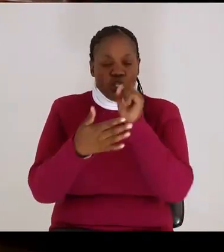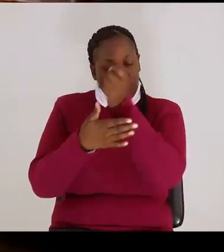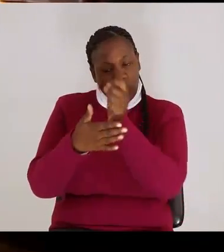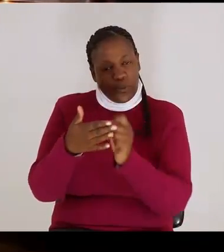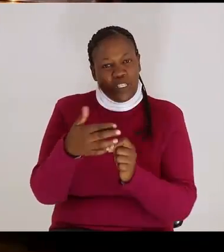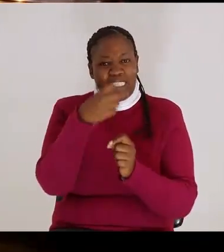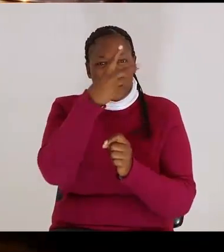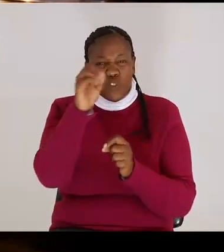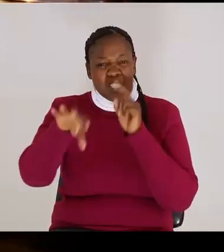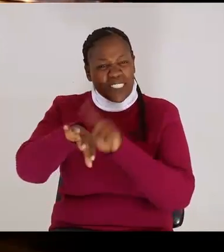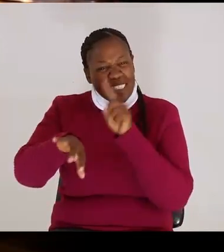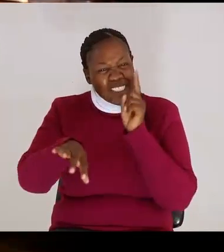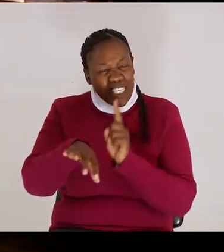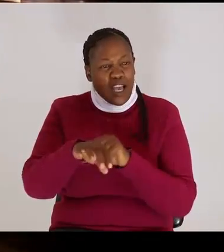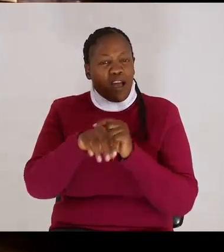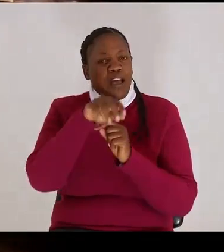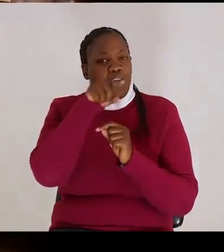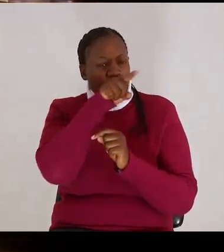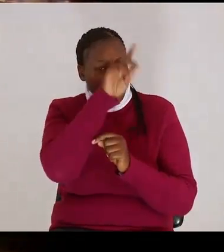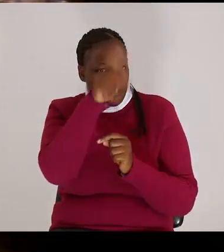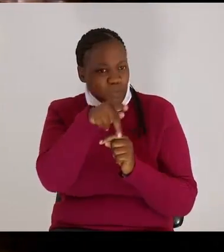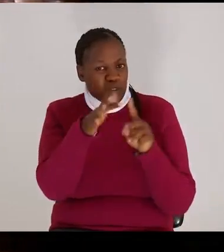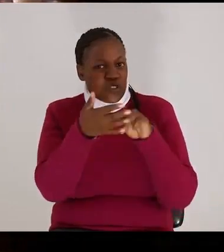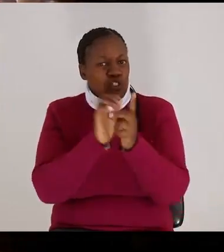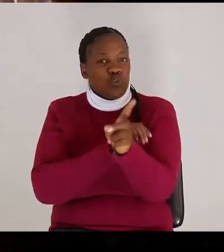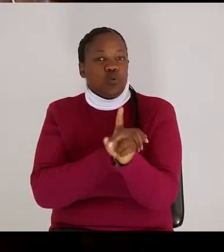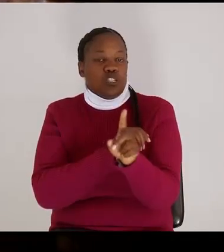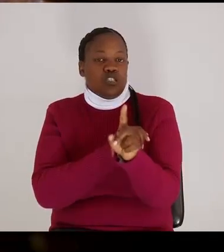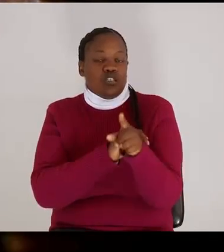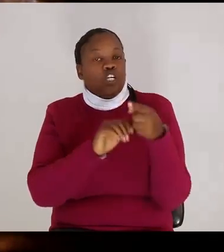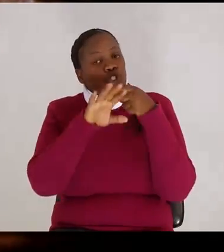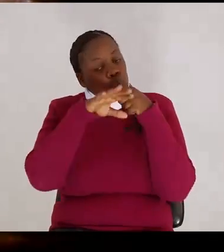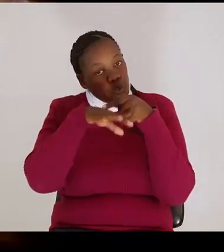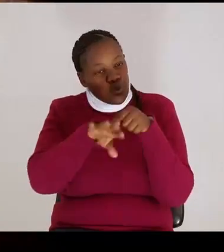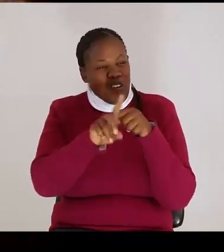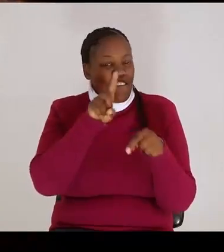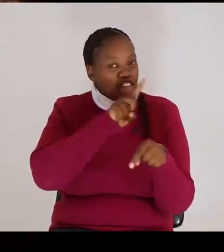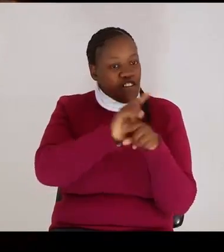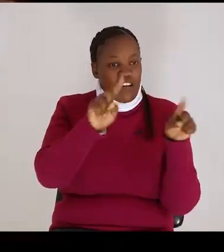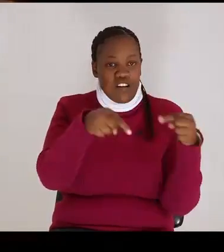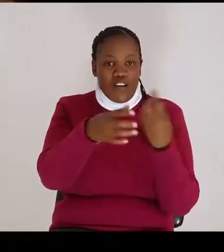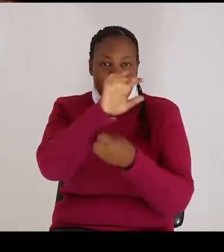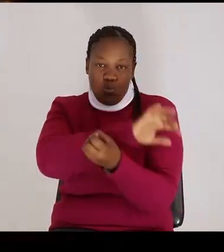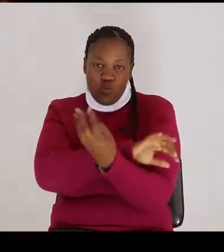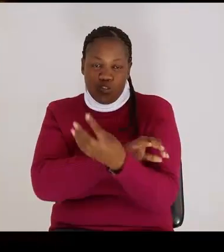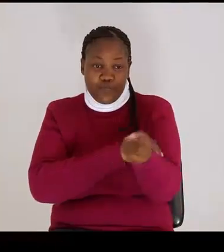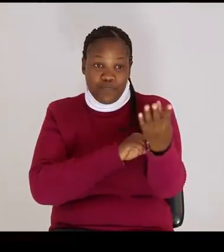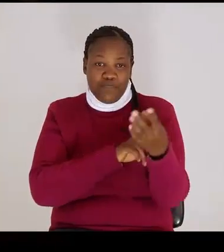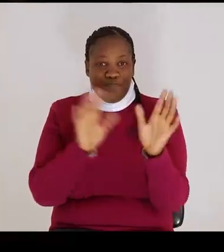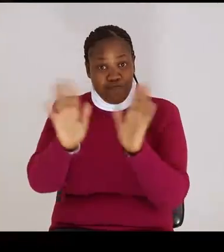20 times what personification is and have it on my desk first thing tomorrow morning. Good day,